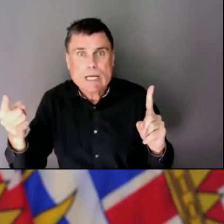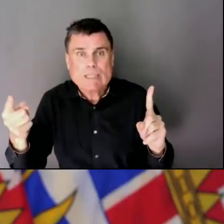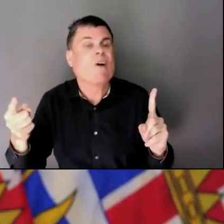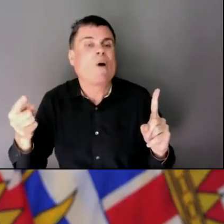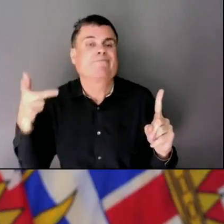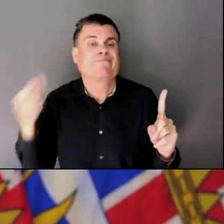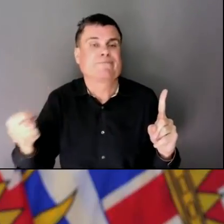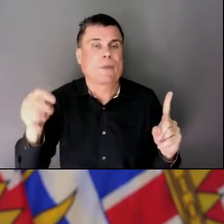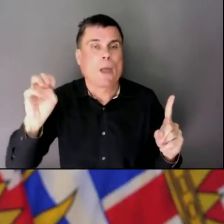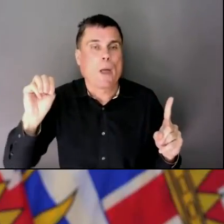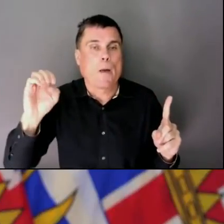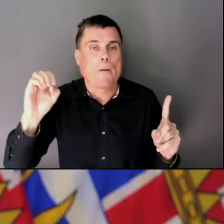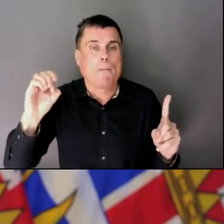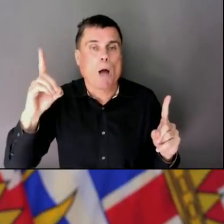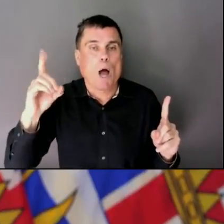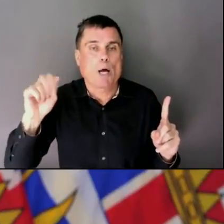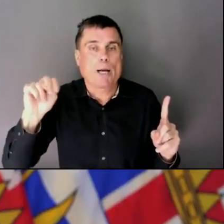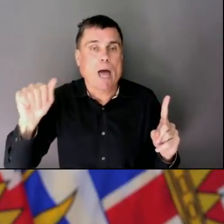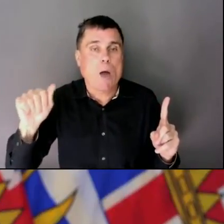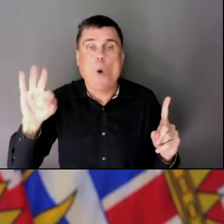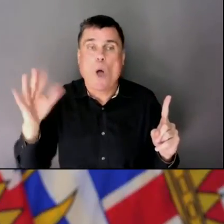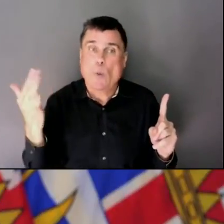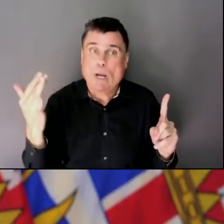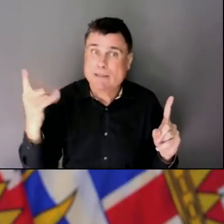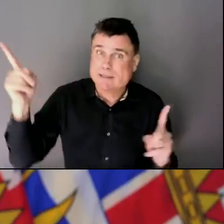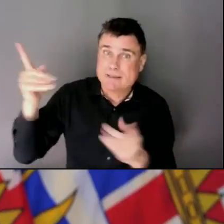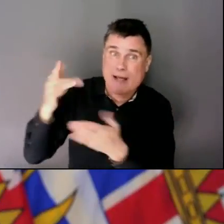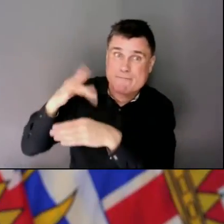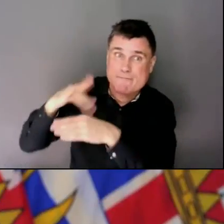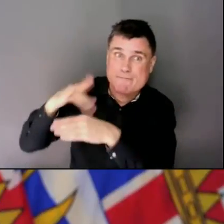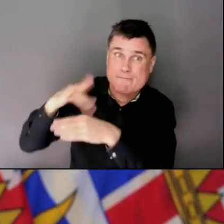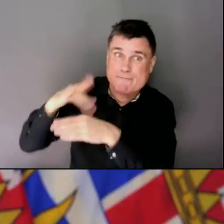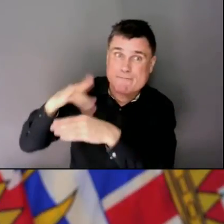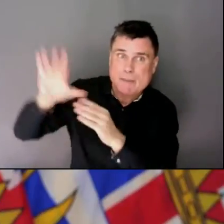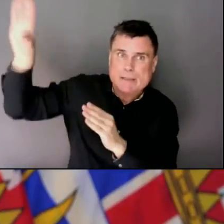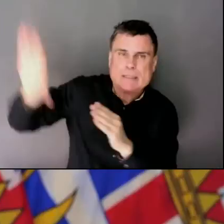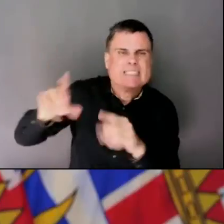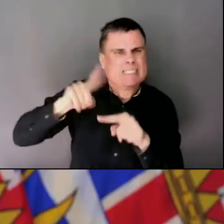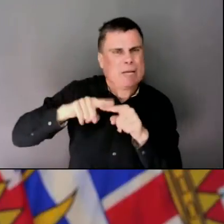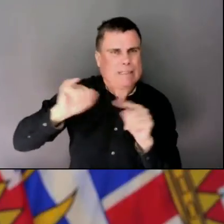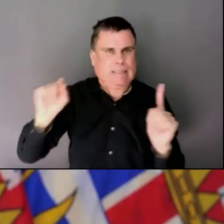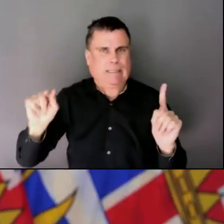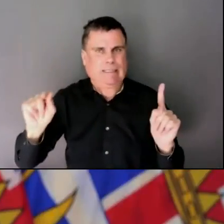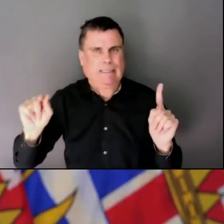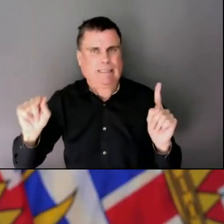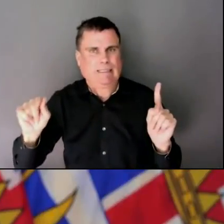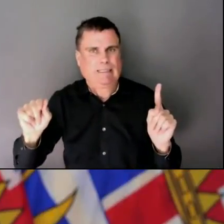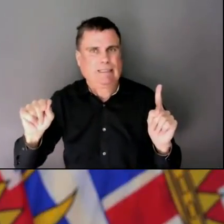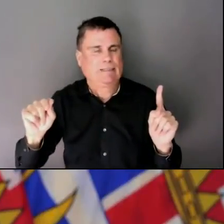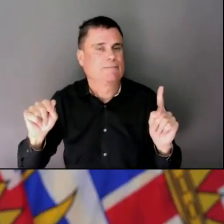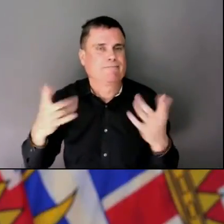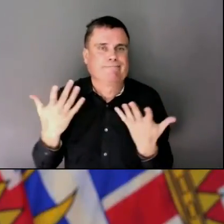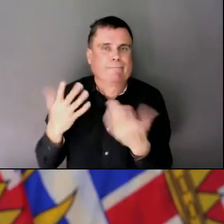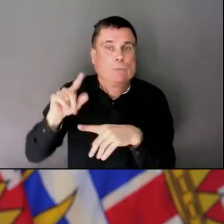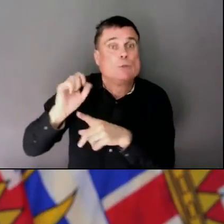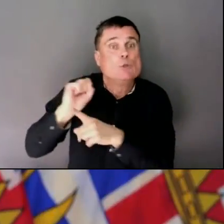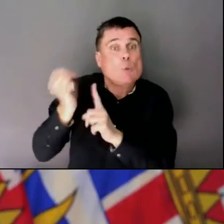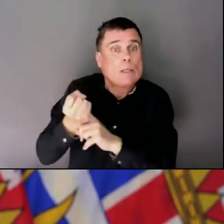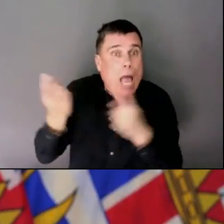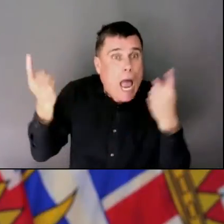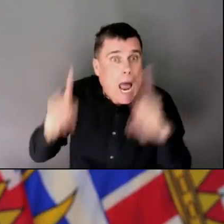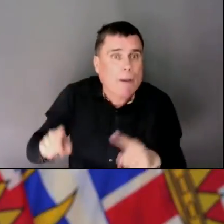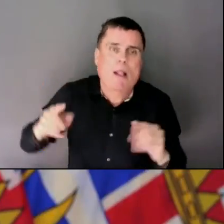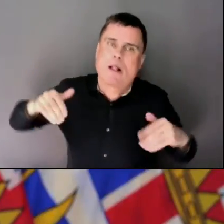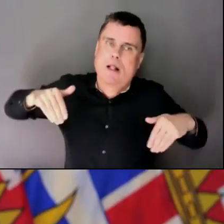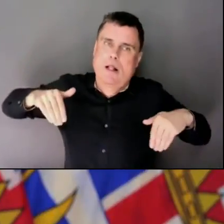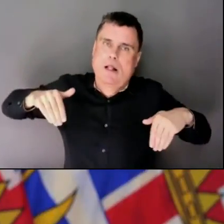become available. So that's the issue, that's the situation that we're not yet in, but that we may be facing. And